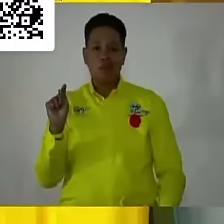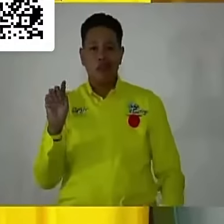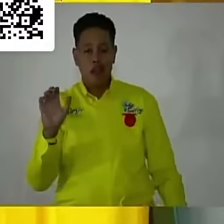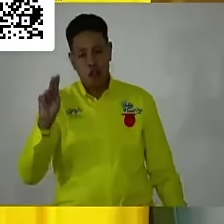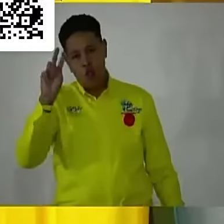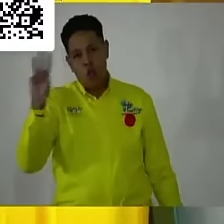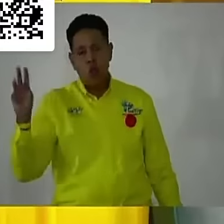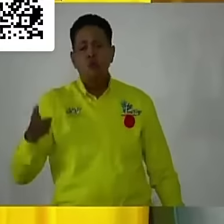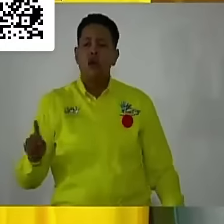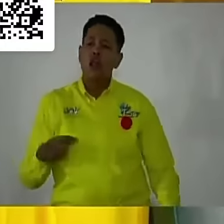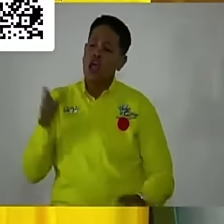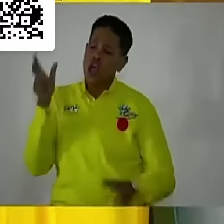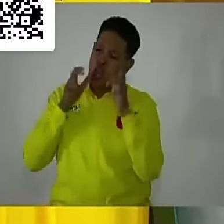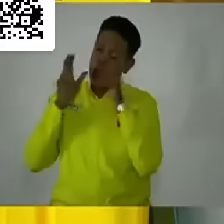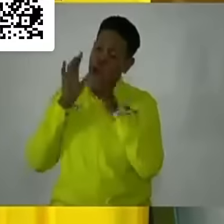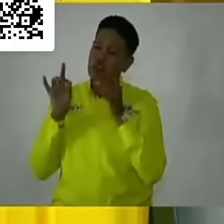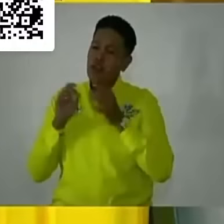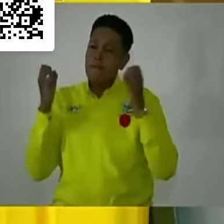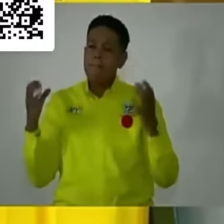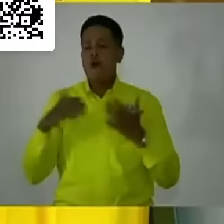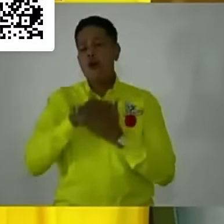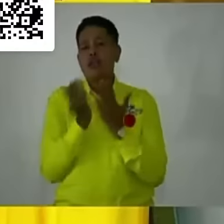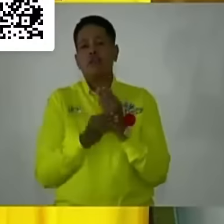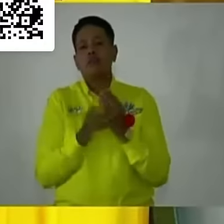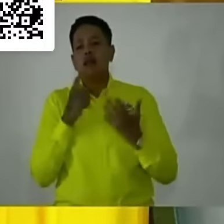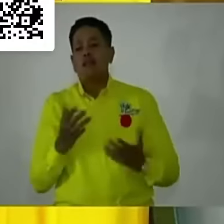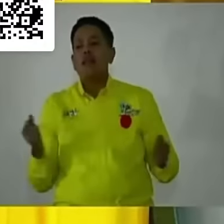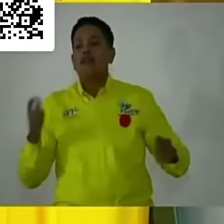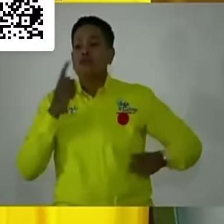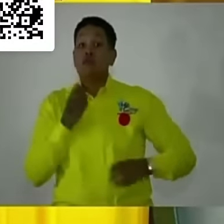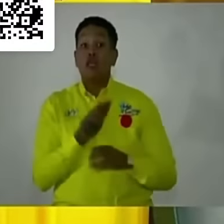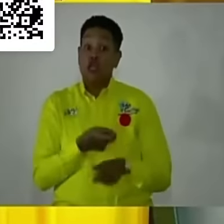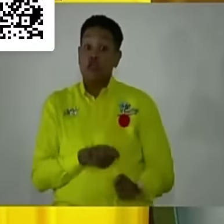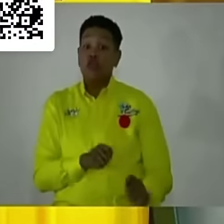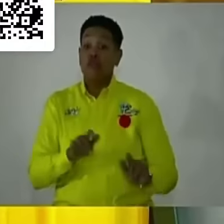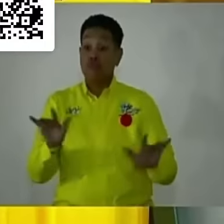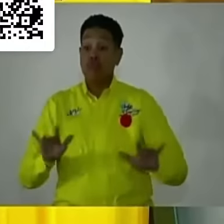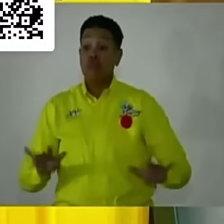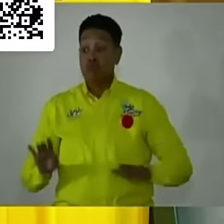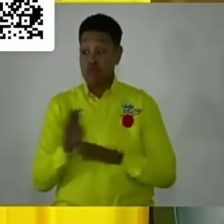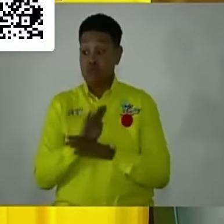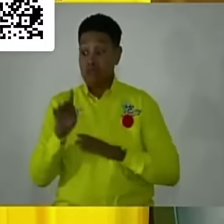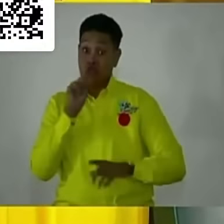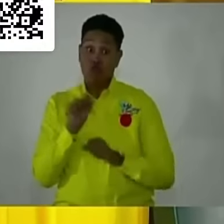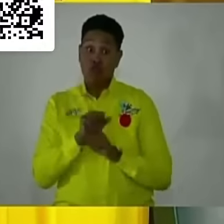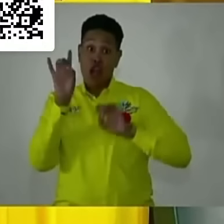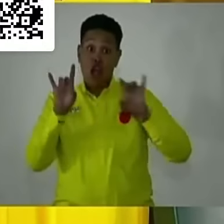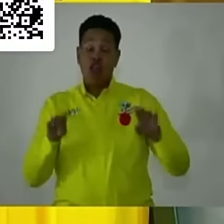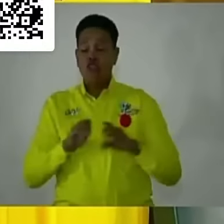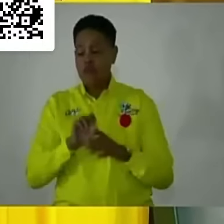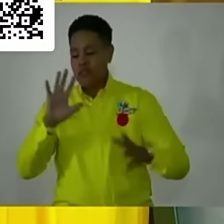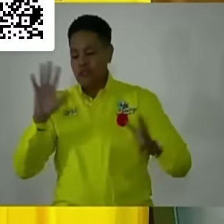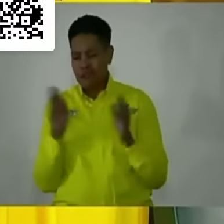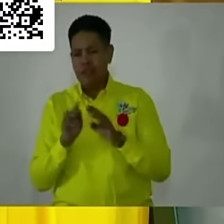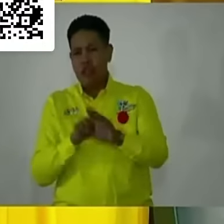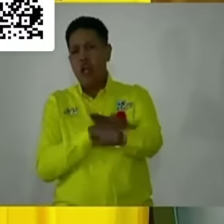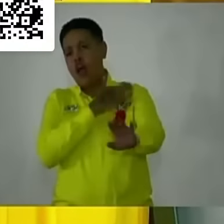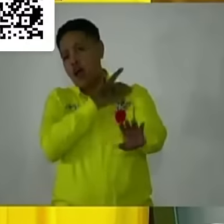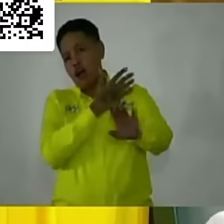of the multiplicity of things the bauxite industry may have contributed in its very long